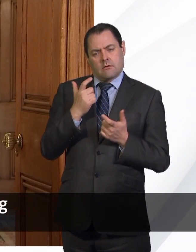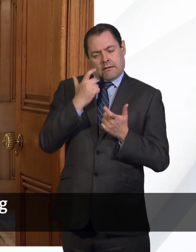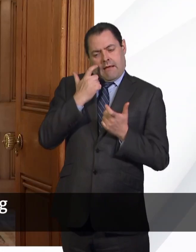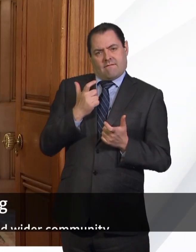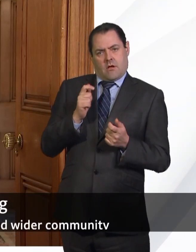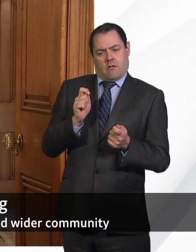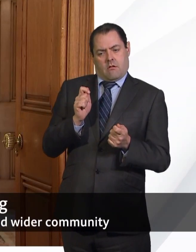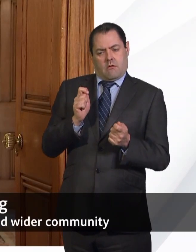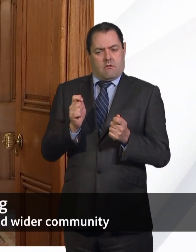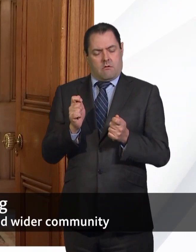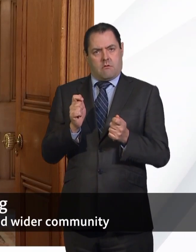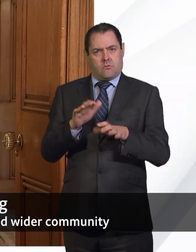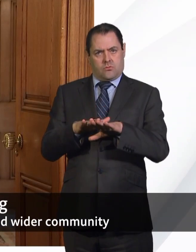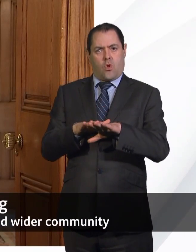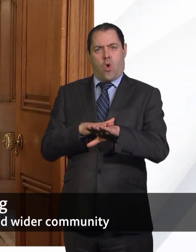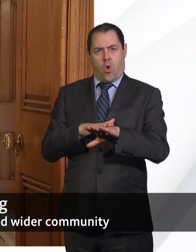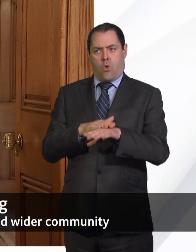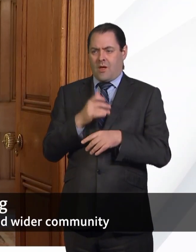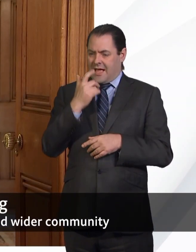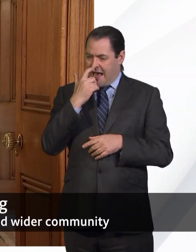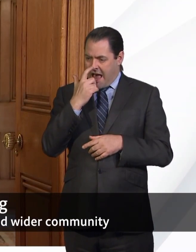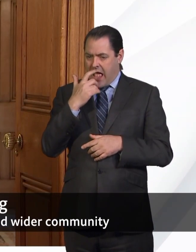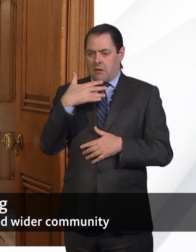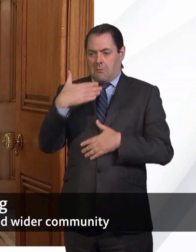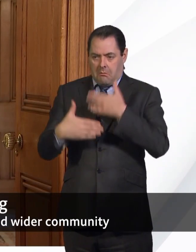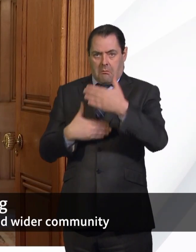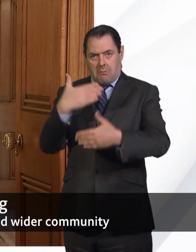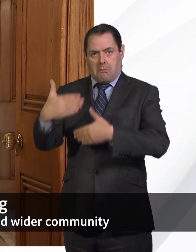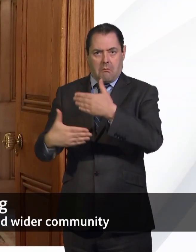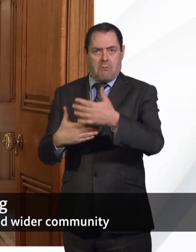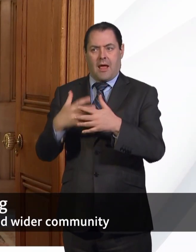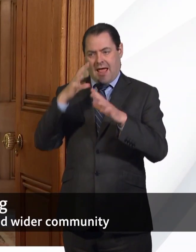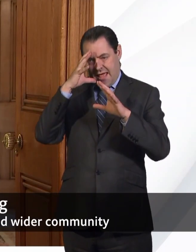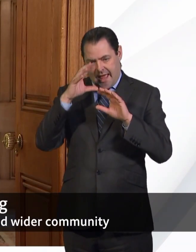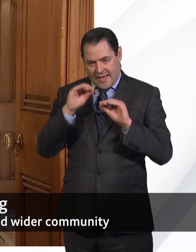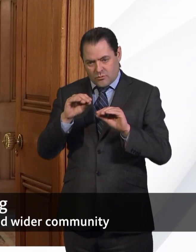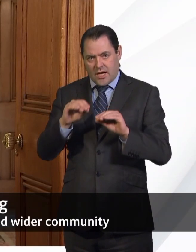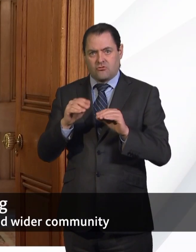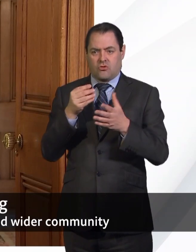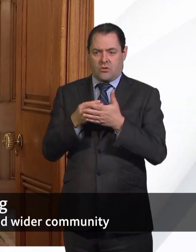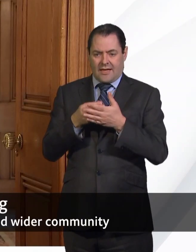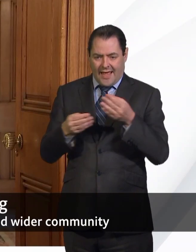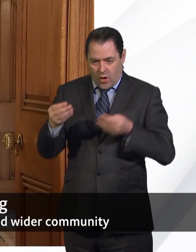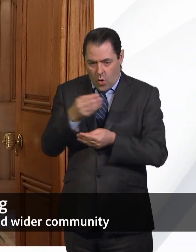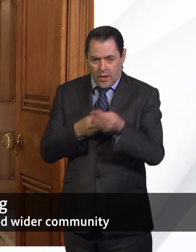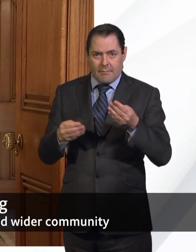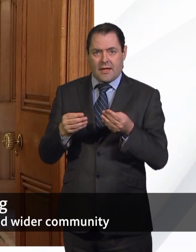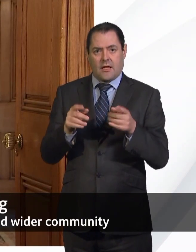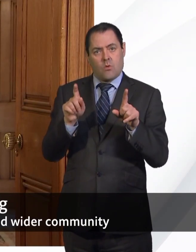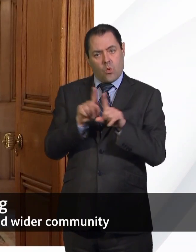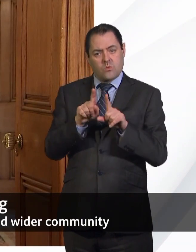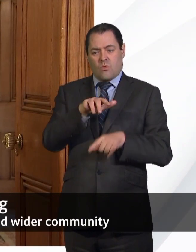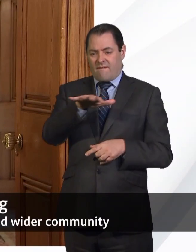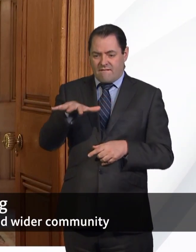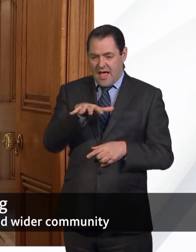are taking some tentative steps forward, both with education and with the economy, and a little bit with family and